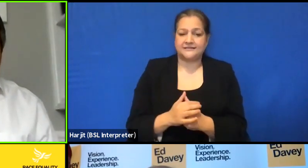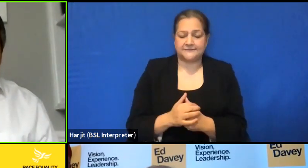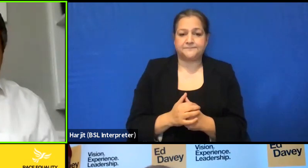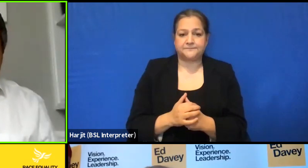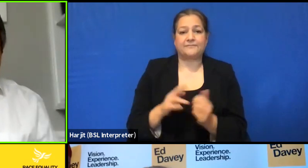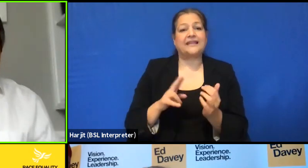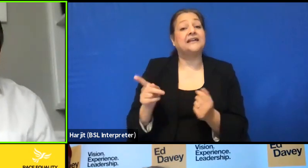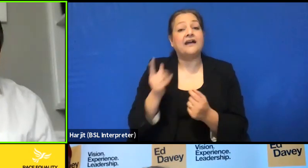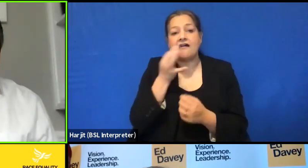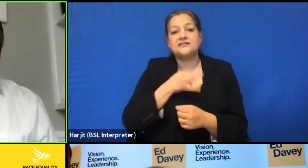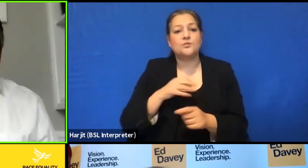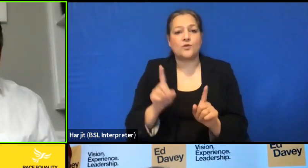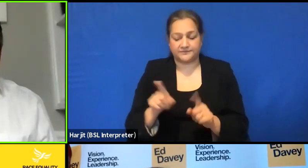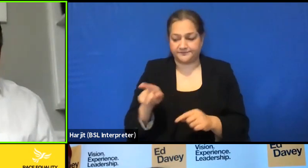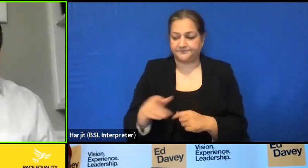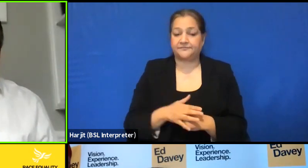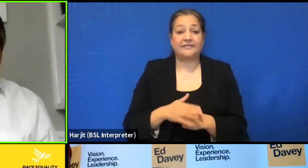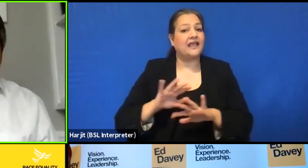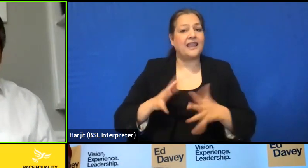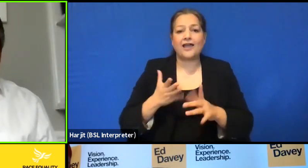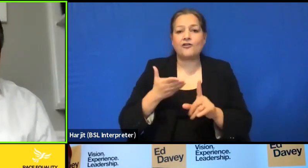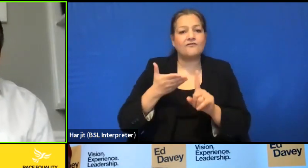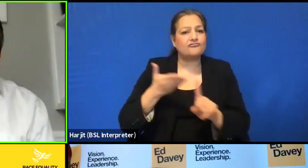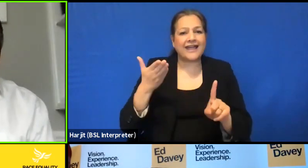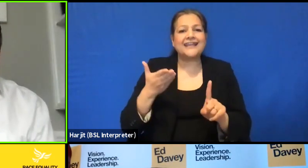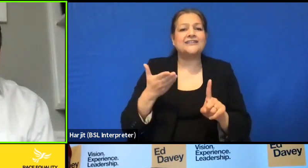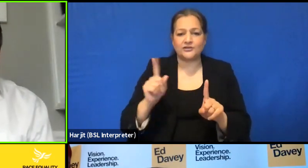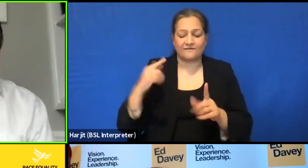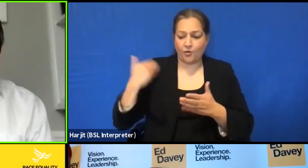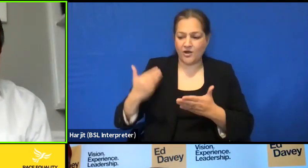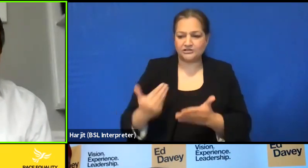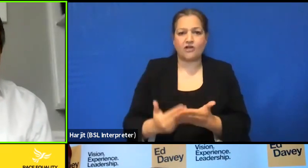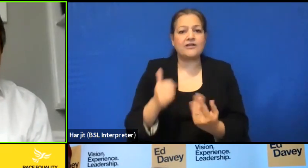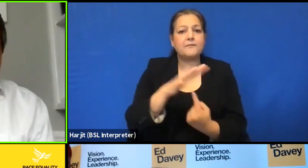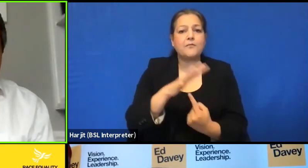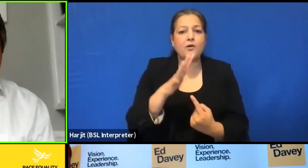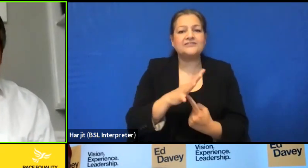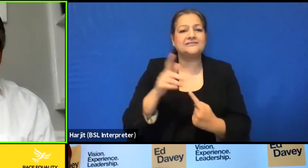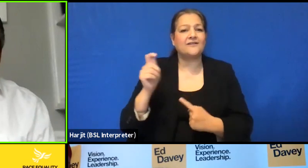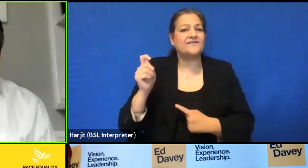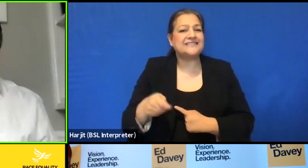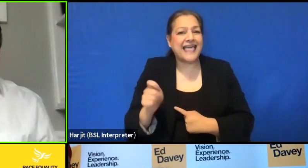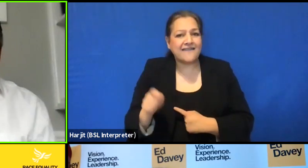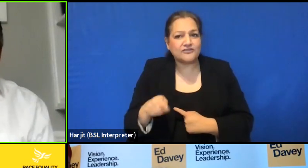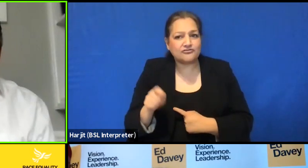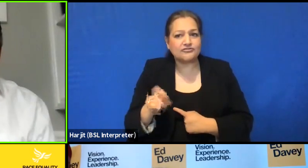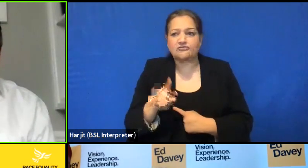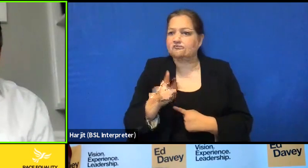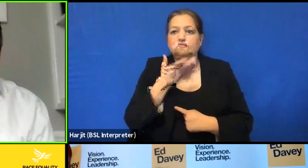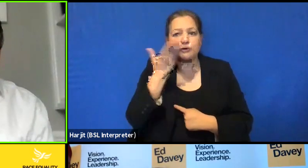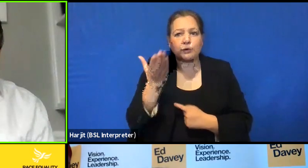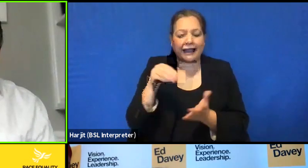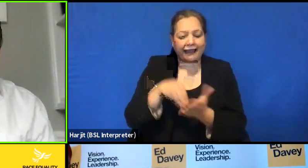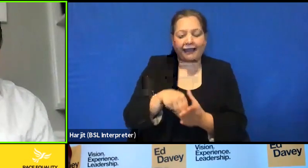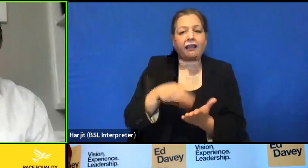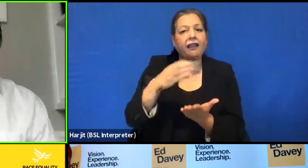Nancy's question. Given the lack of recognition, she says, of the historical importance of slavery and its absence from the national